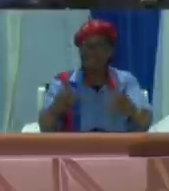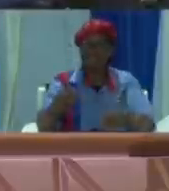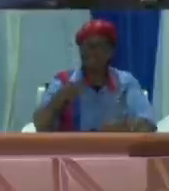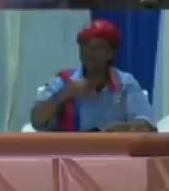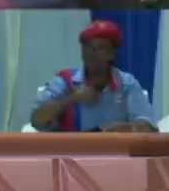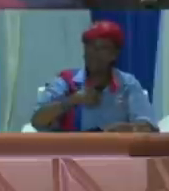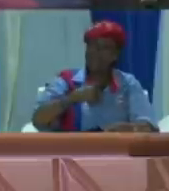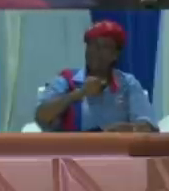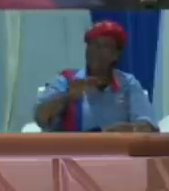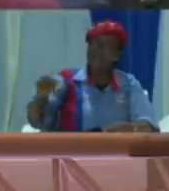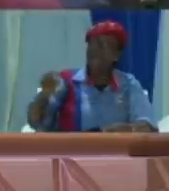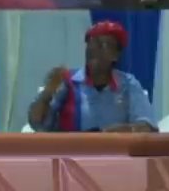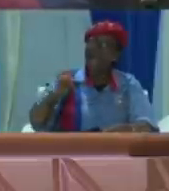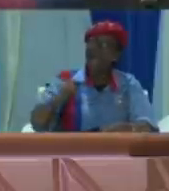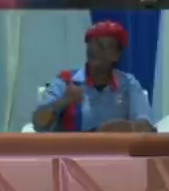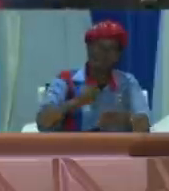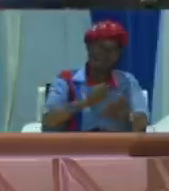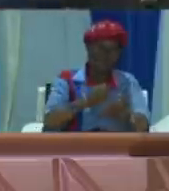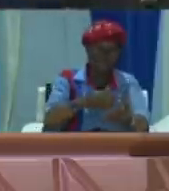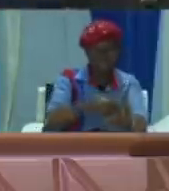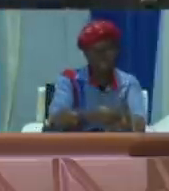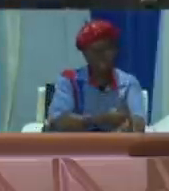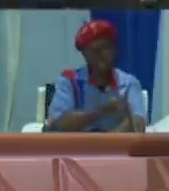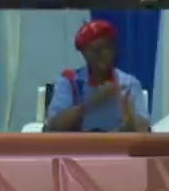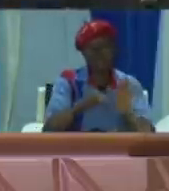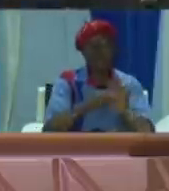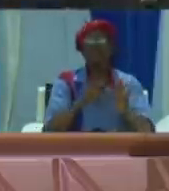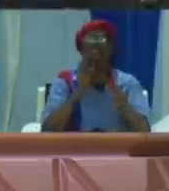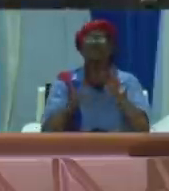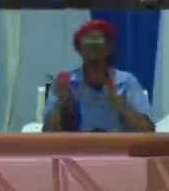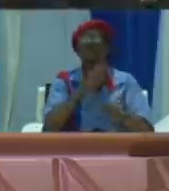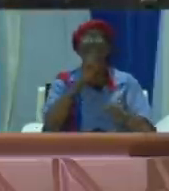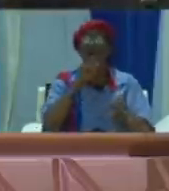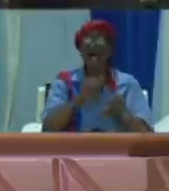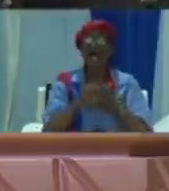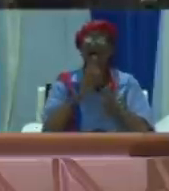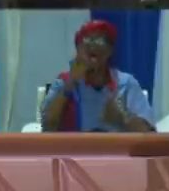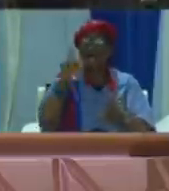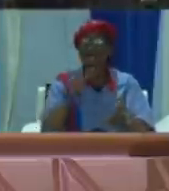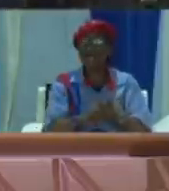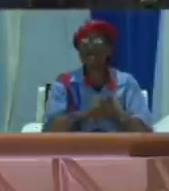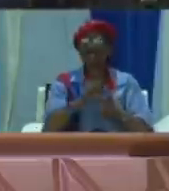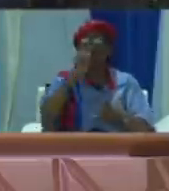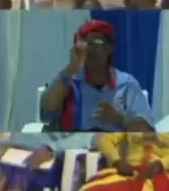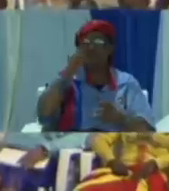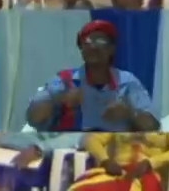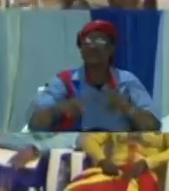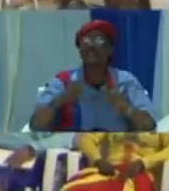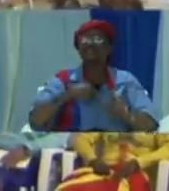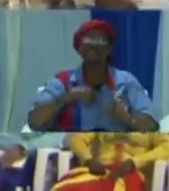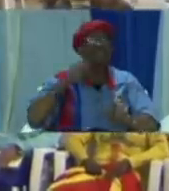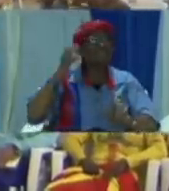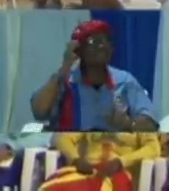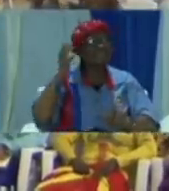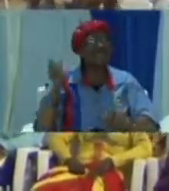inspiration. If you are that one, let me hear you shout a really big hallelujah.